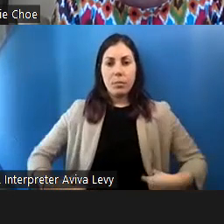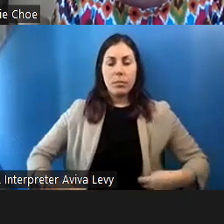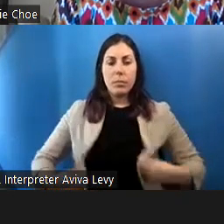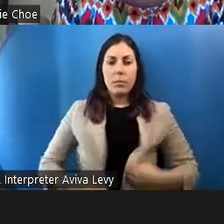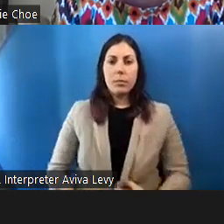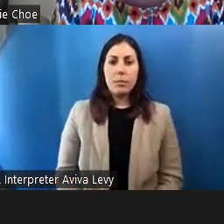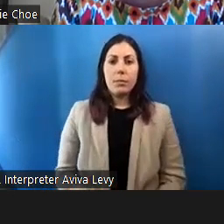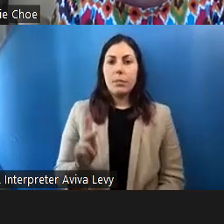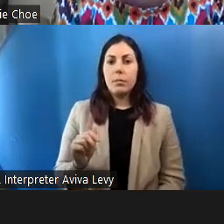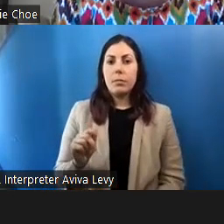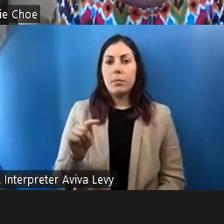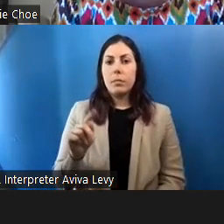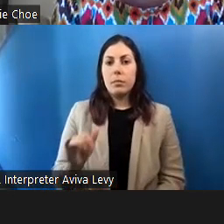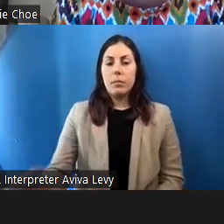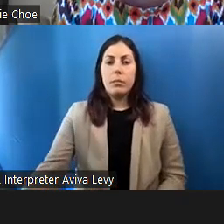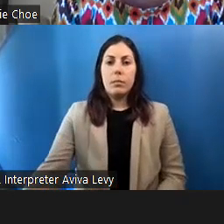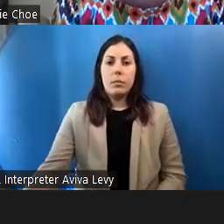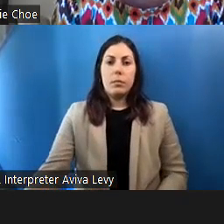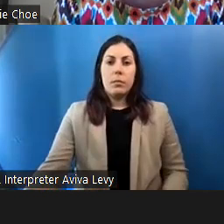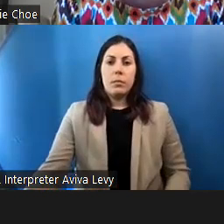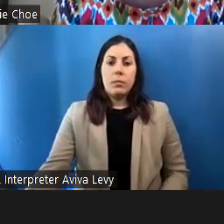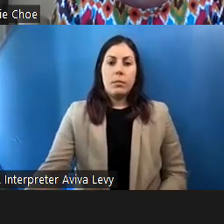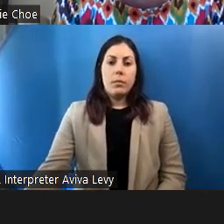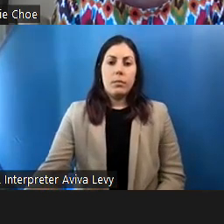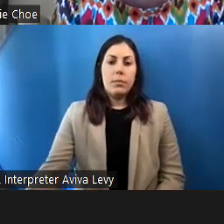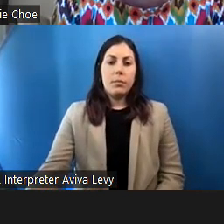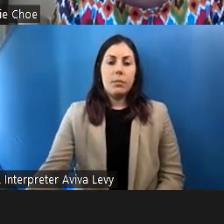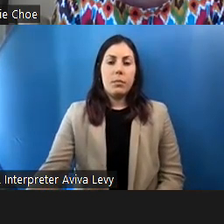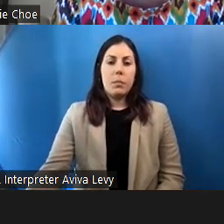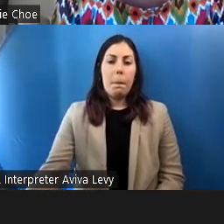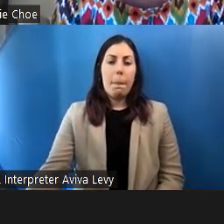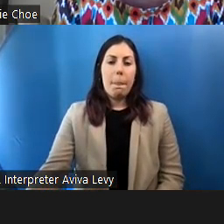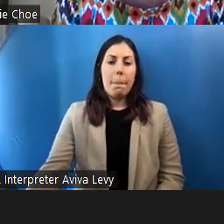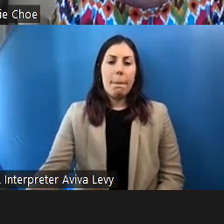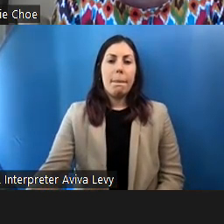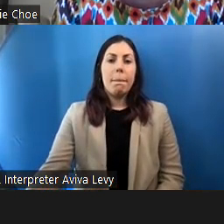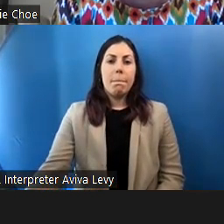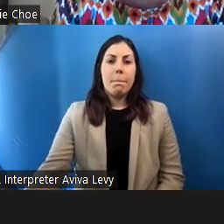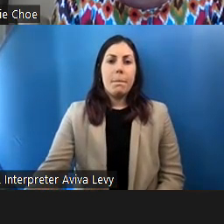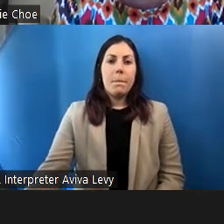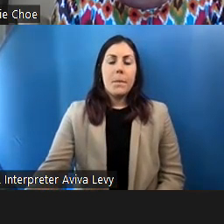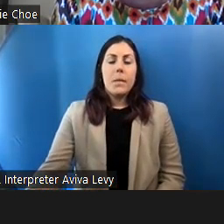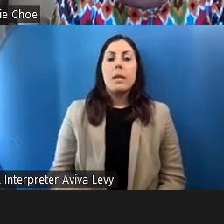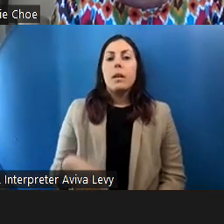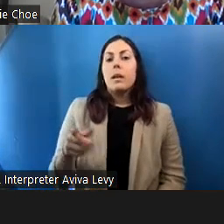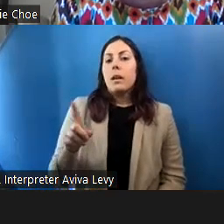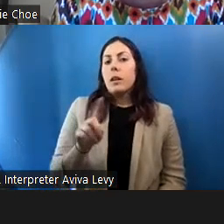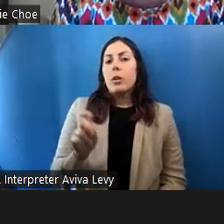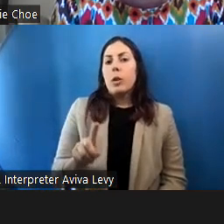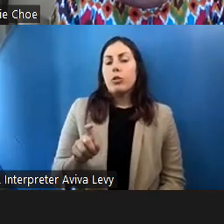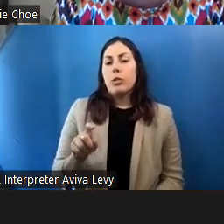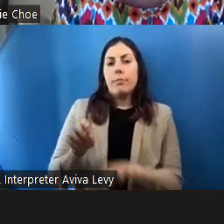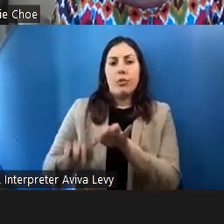All right, I have a written question that goes back. This is David Ween. So from a